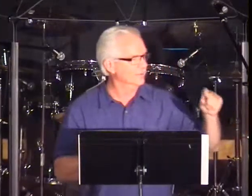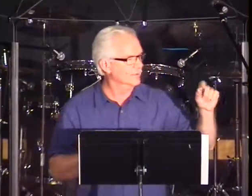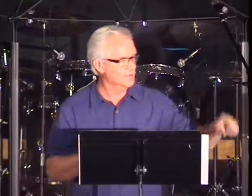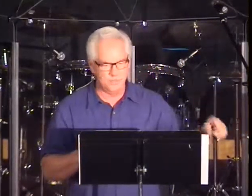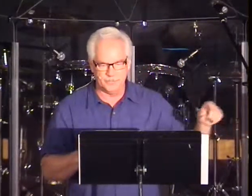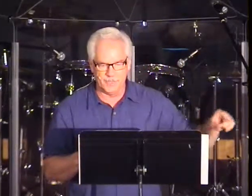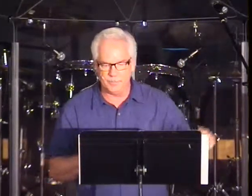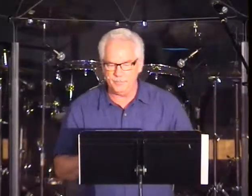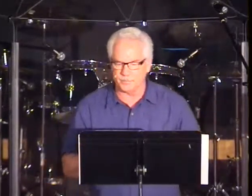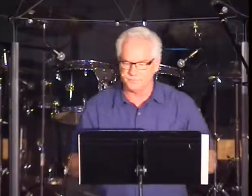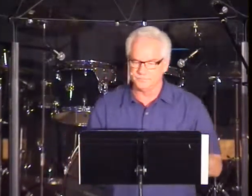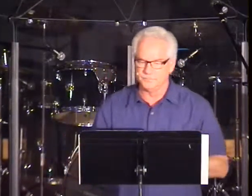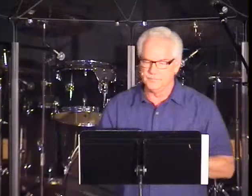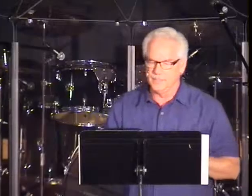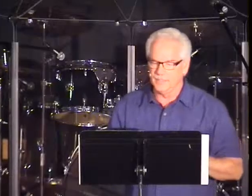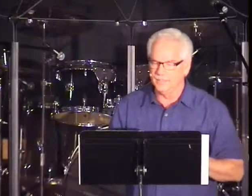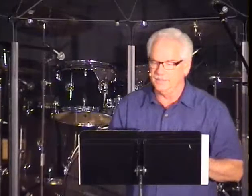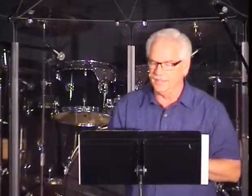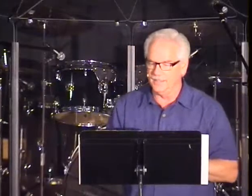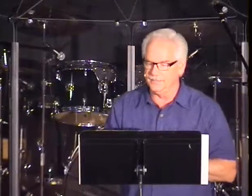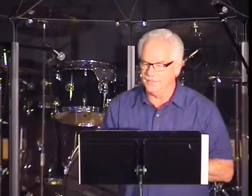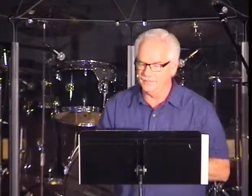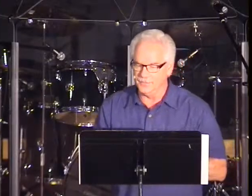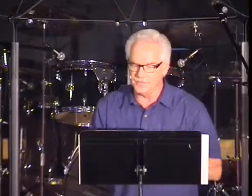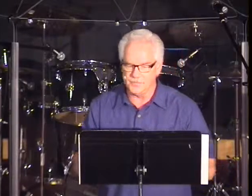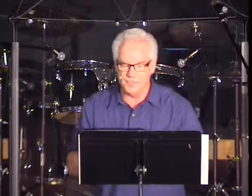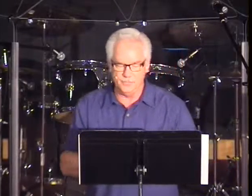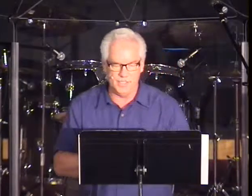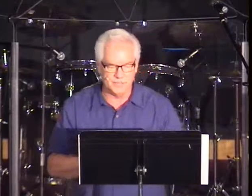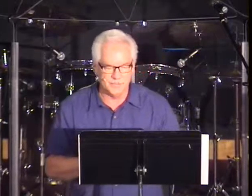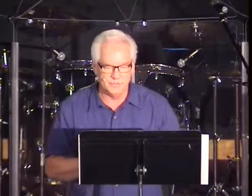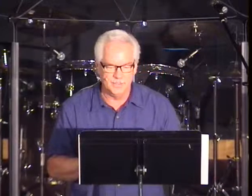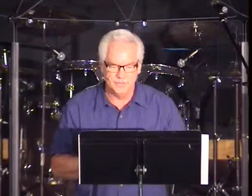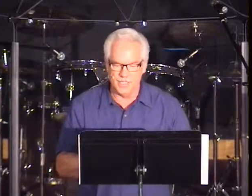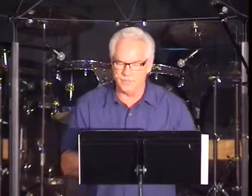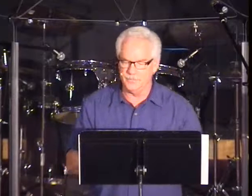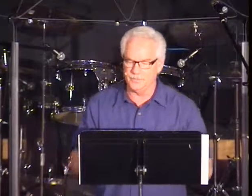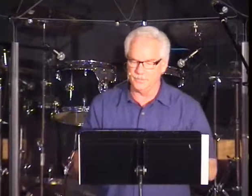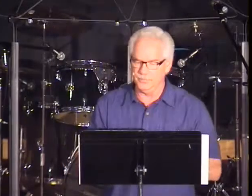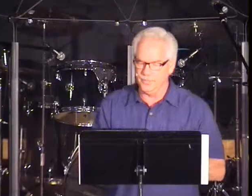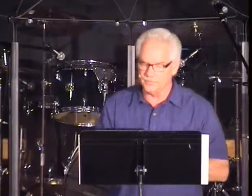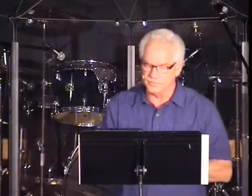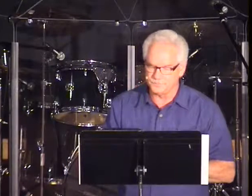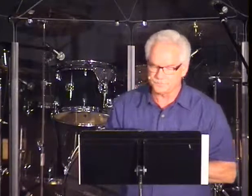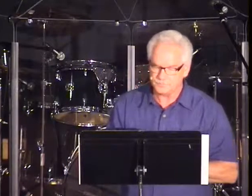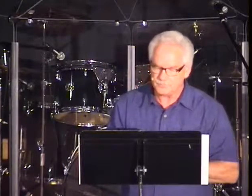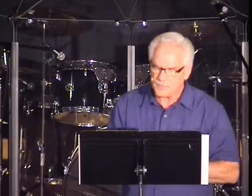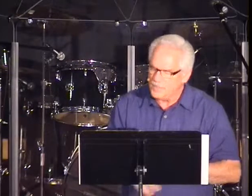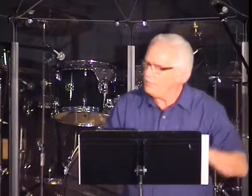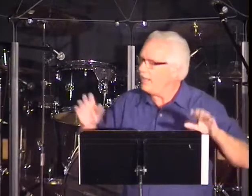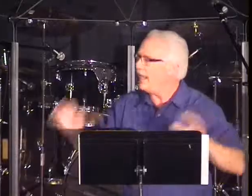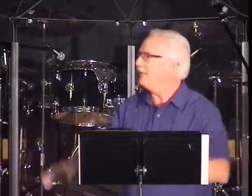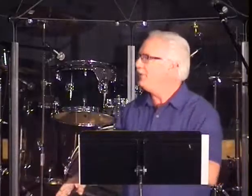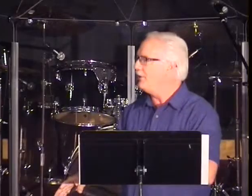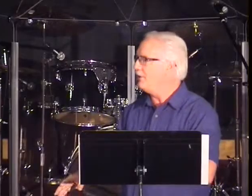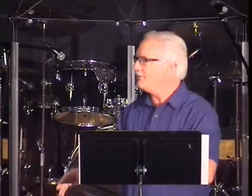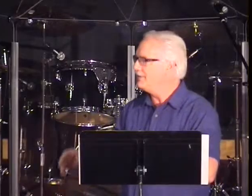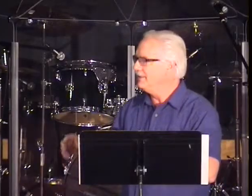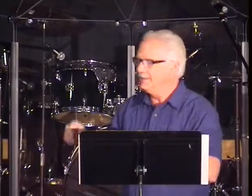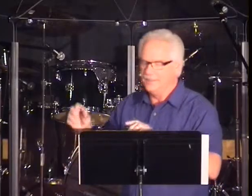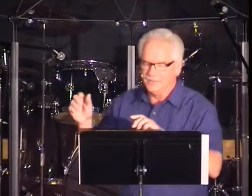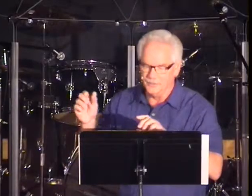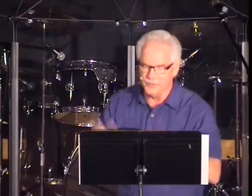who likes to be around people. And Rick's the same way. So you got a triple dose. But anyway, hot